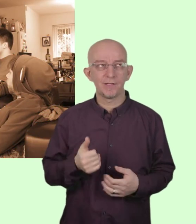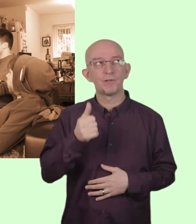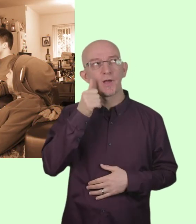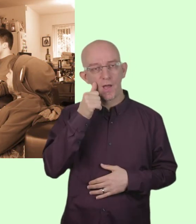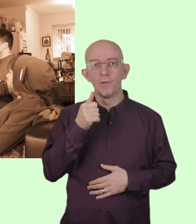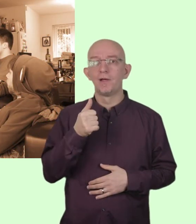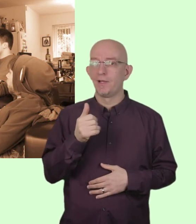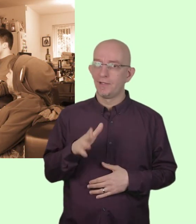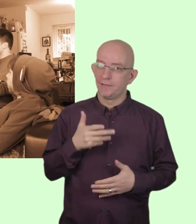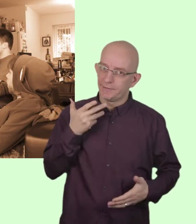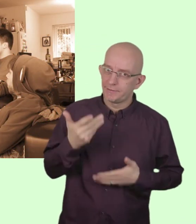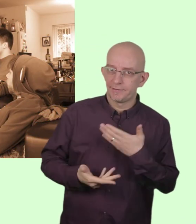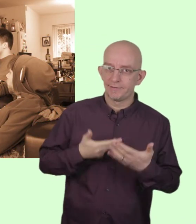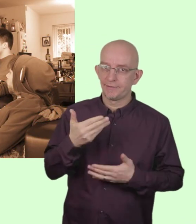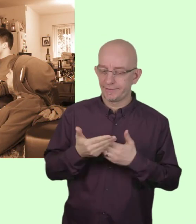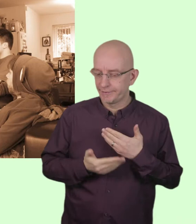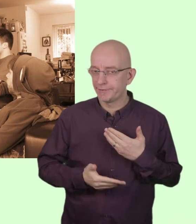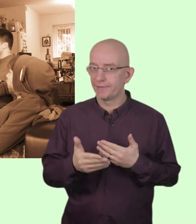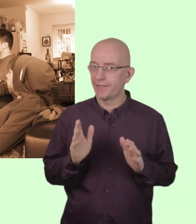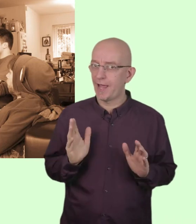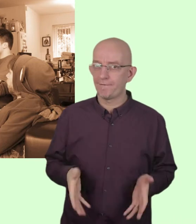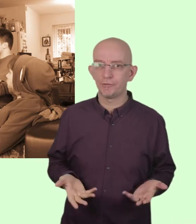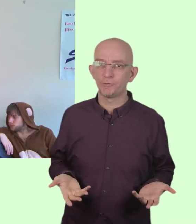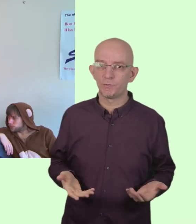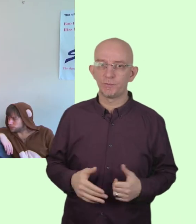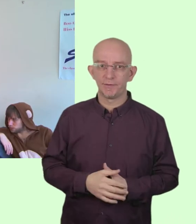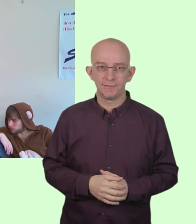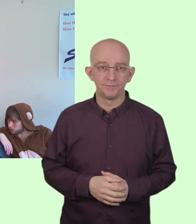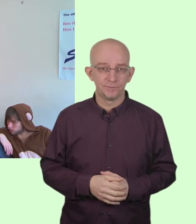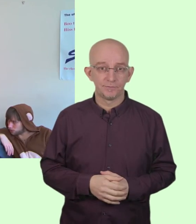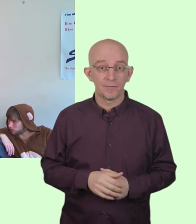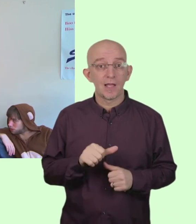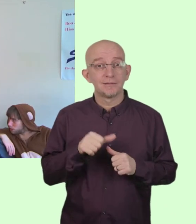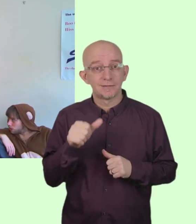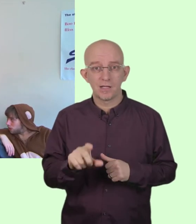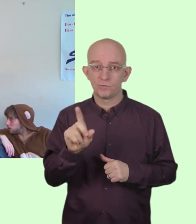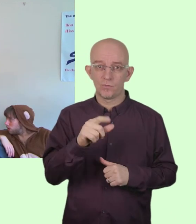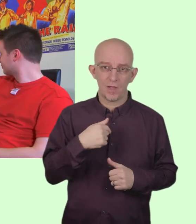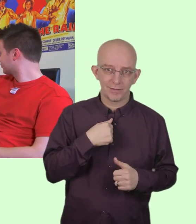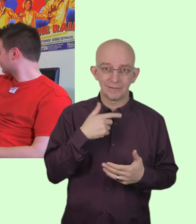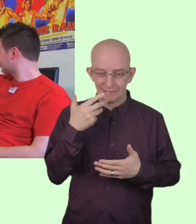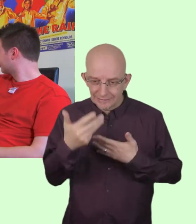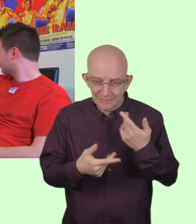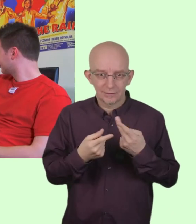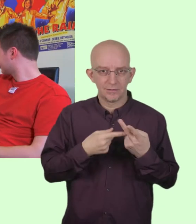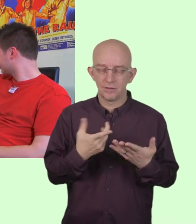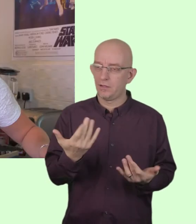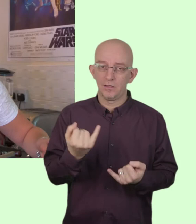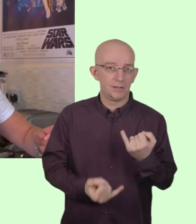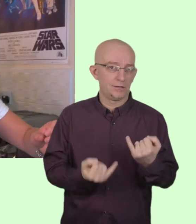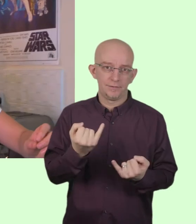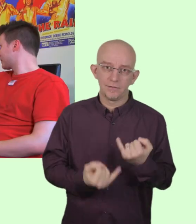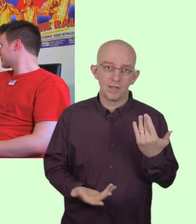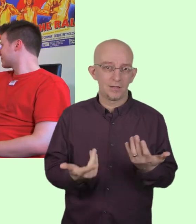This was going to be a long day. What came next were a series of unsuccessful attempts at teaching